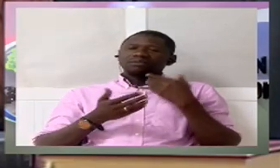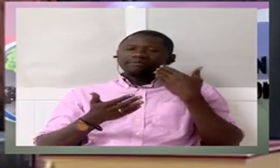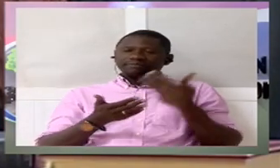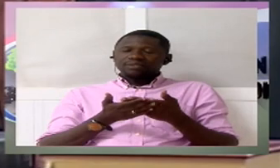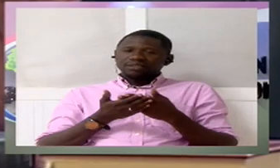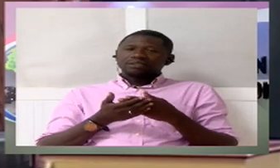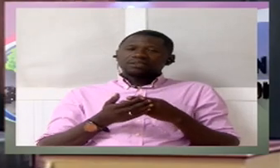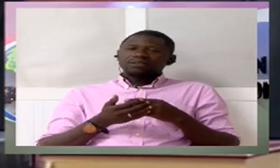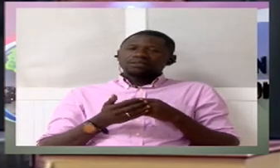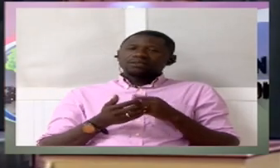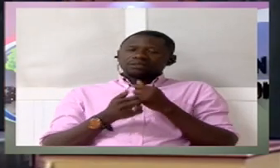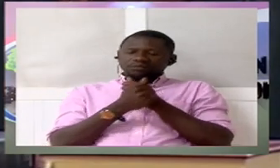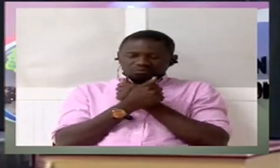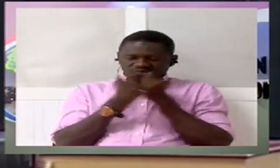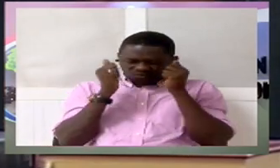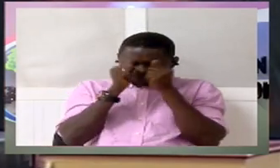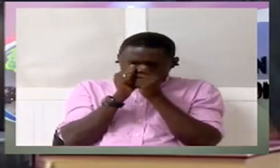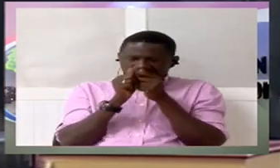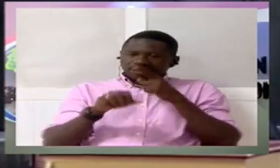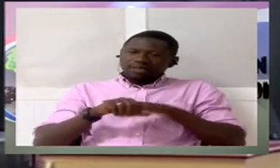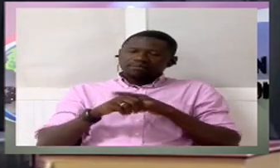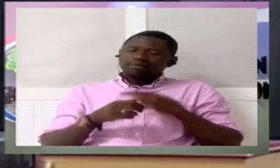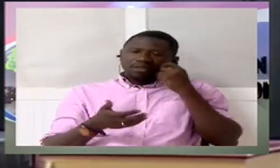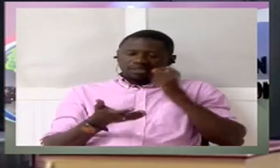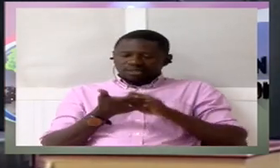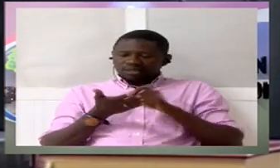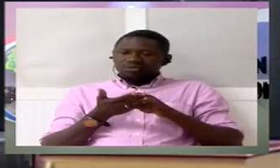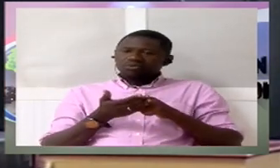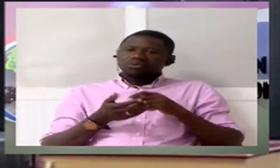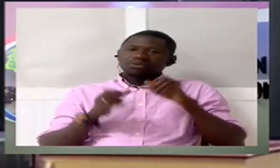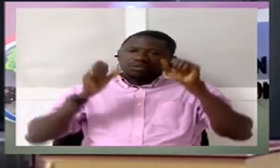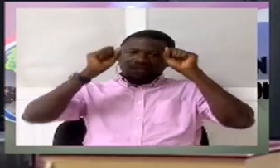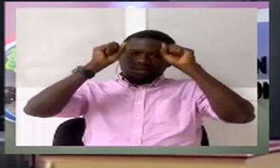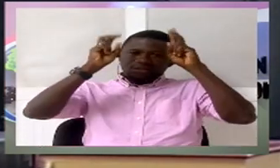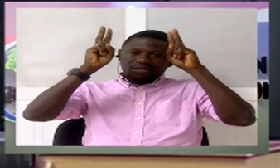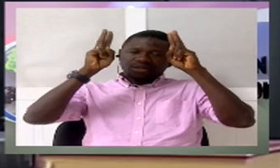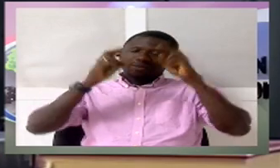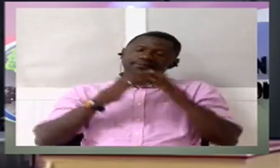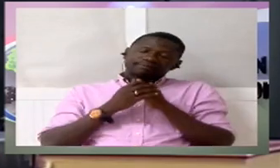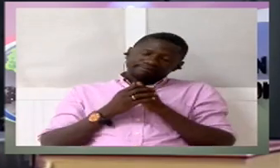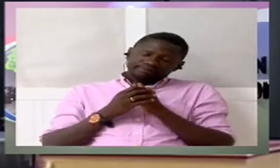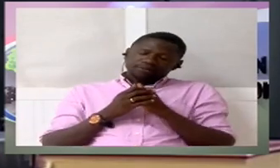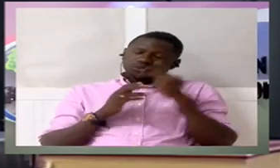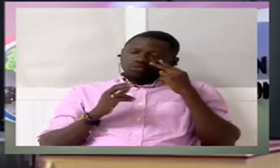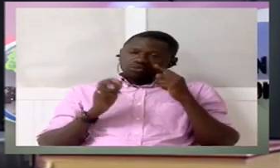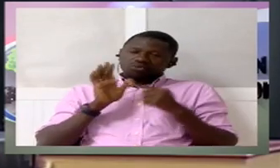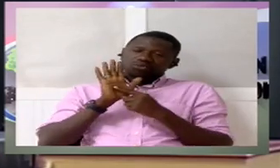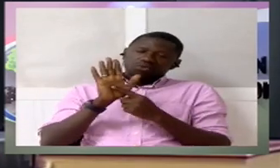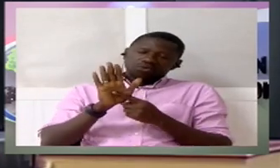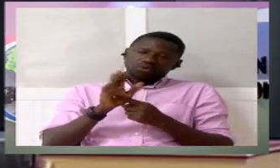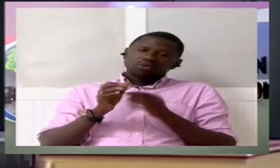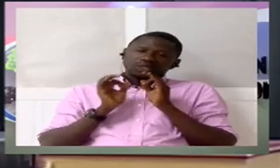completed the mourning period. Nga safe. I wrote to him. Urka ita ndala. To show him that. Ufana